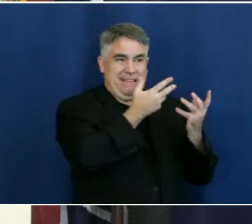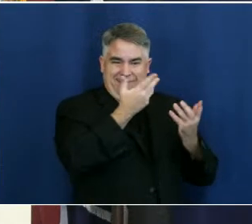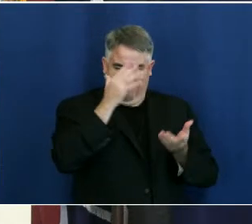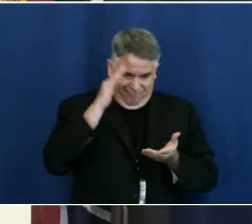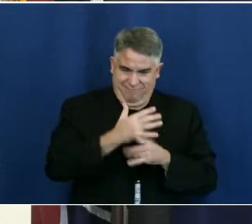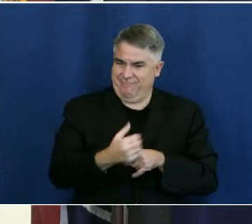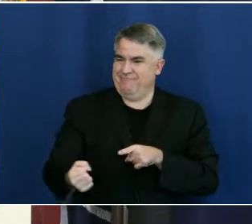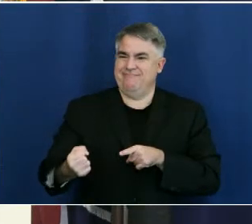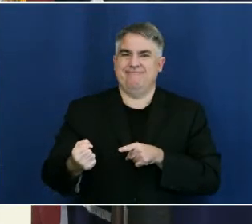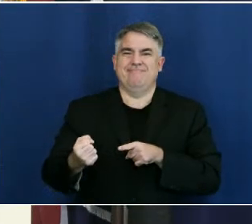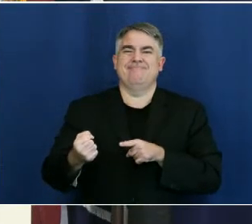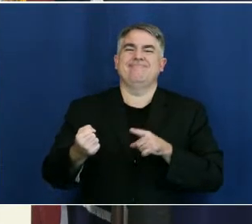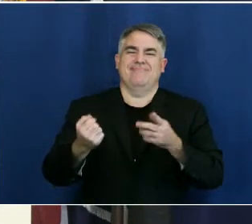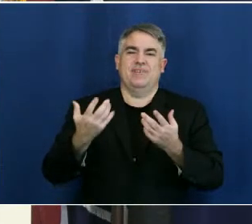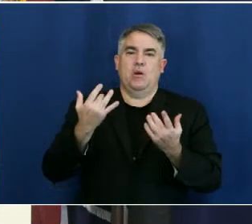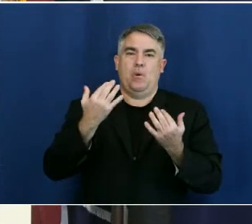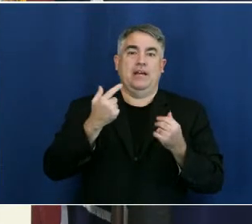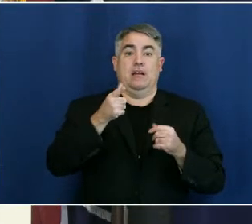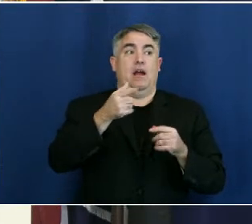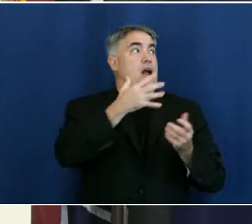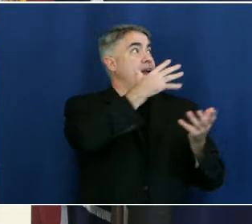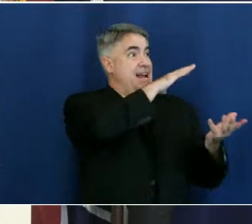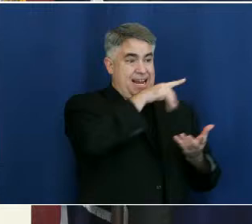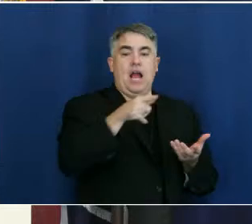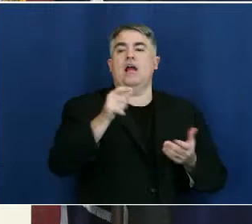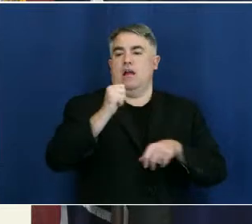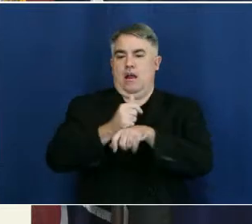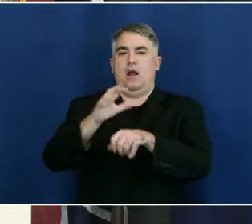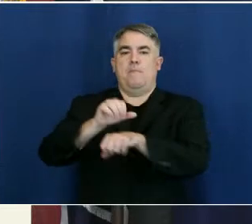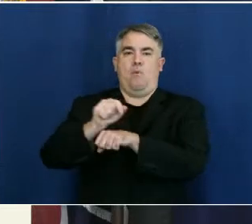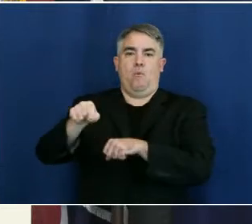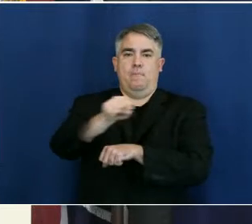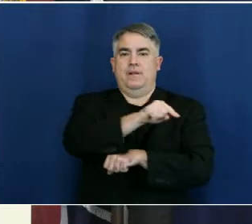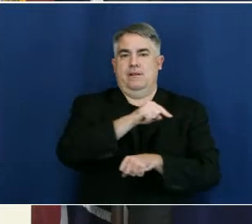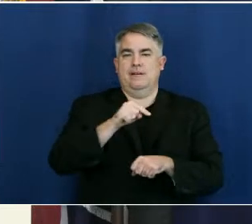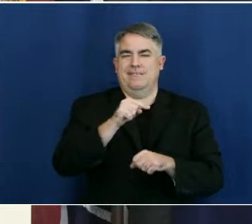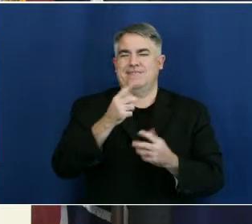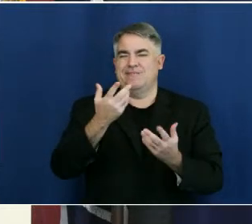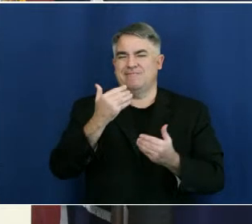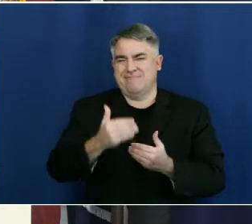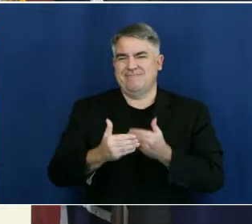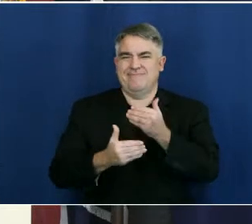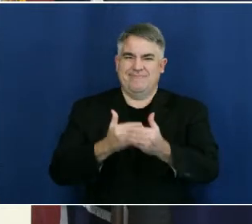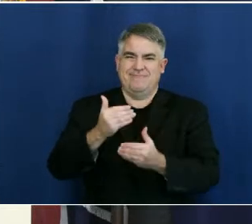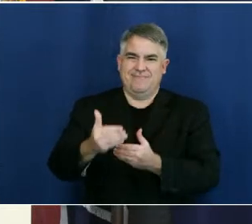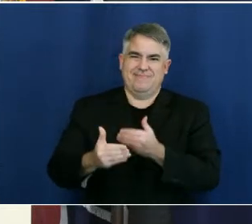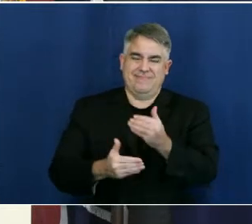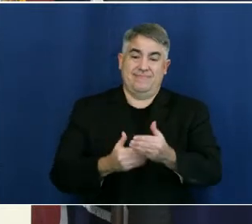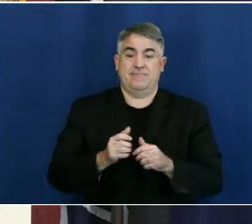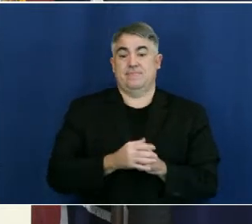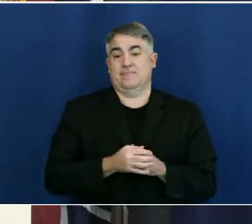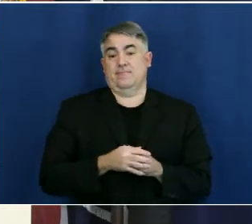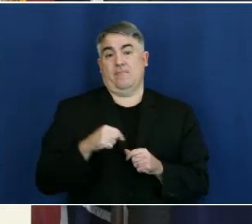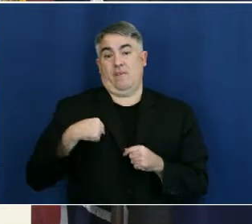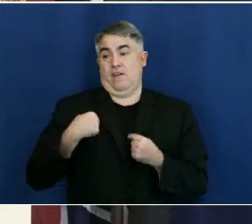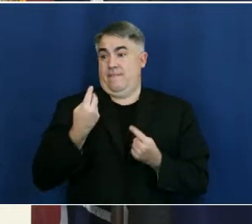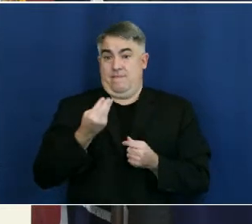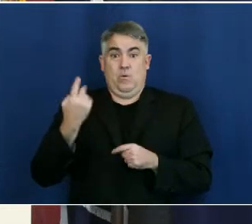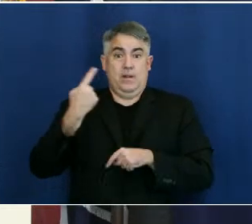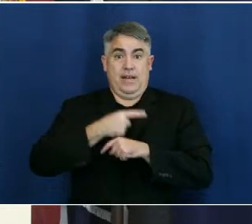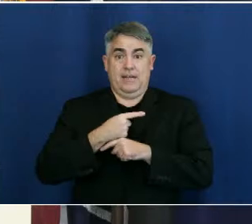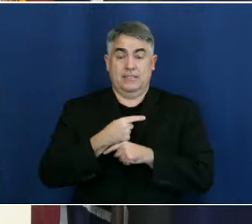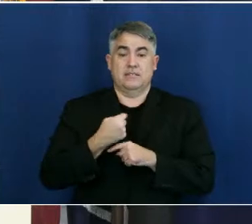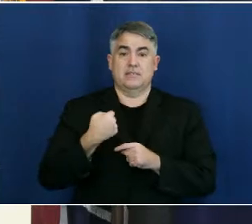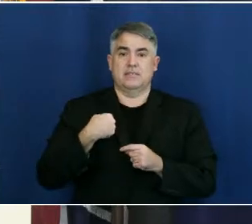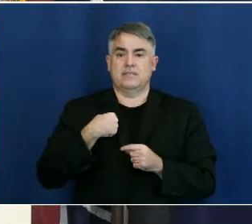available as we have a high degree of confidence that we can fulfill them. Over the course of the last few days, I've had direct conversations with